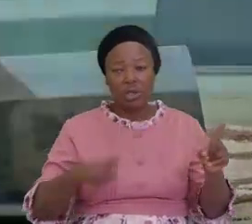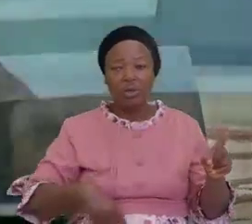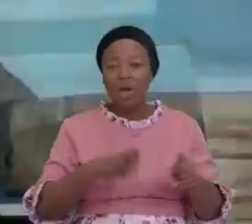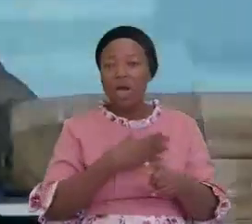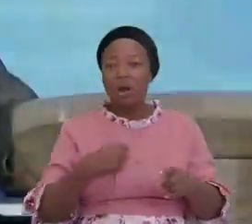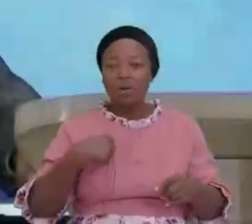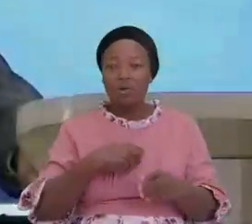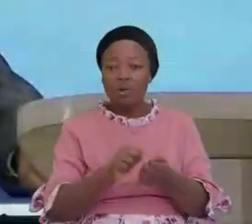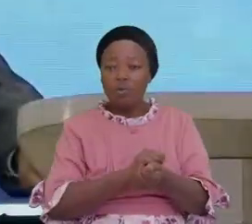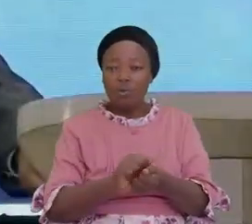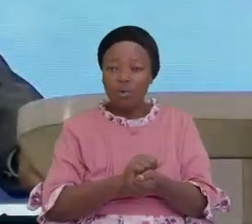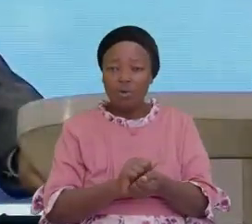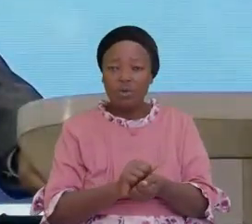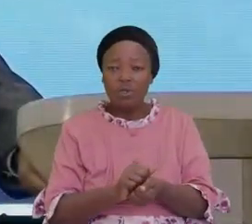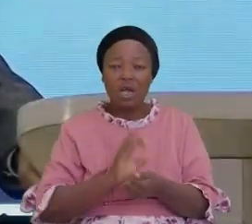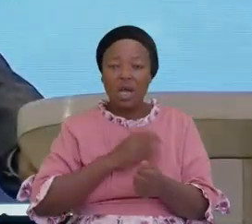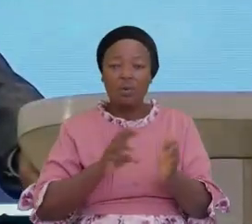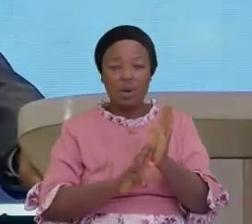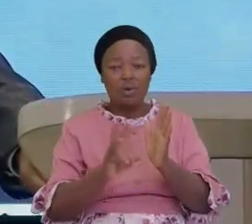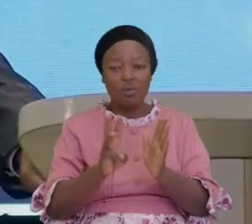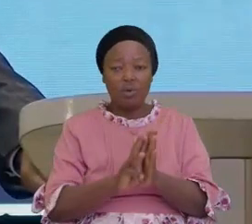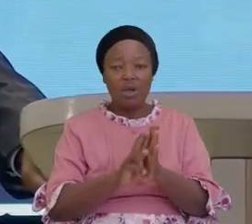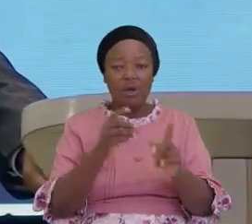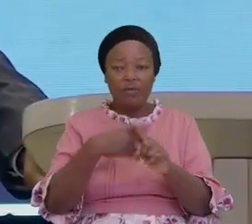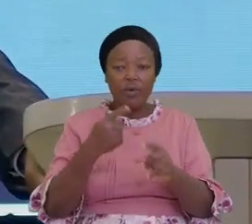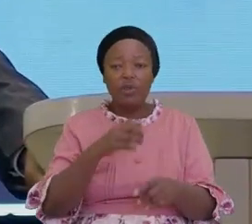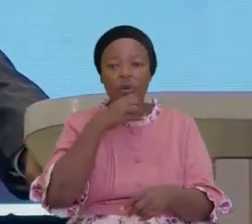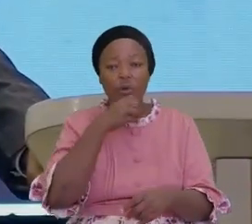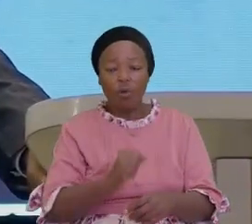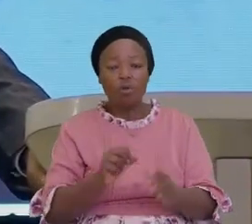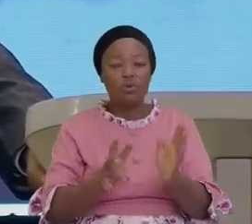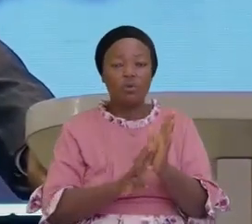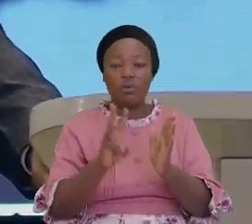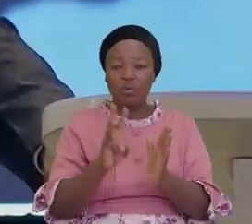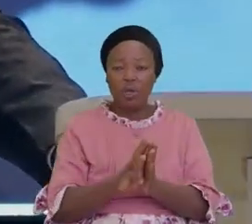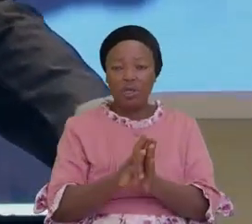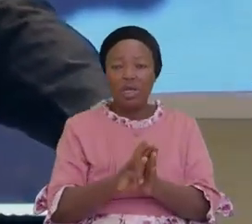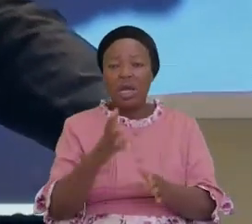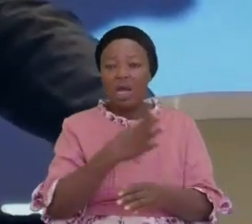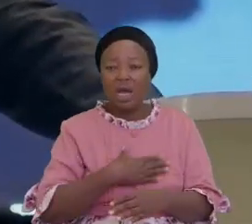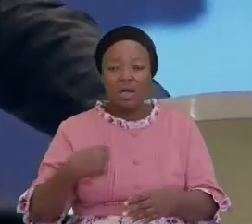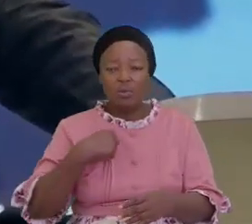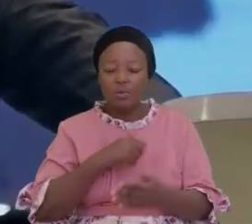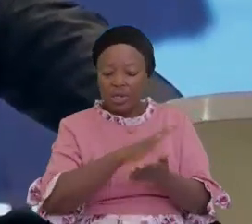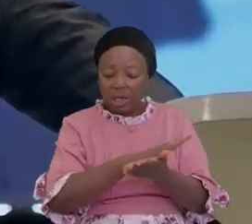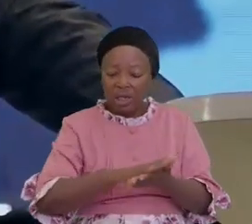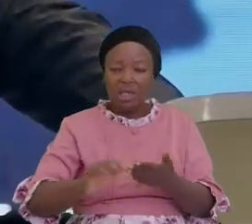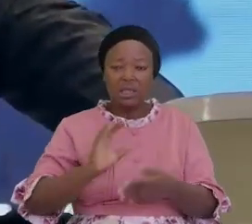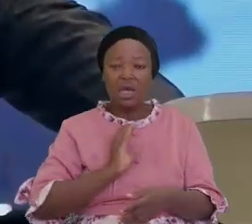our will from the old will, and we cleanse our